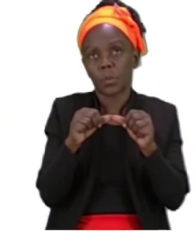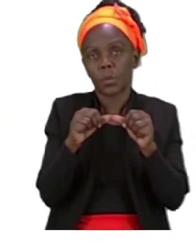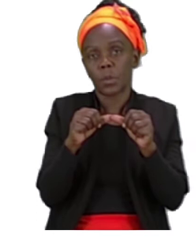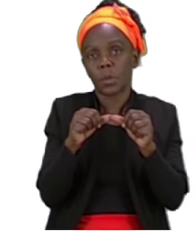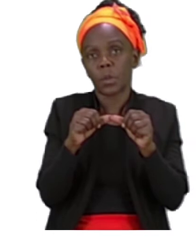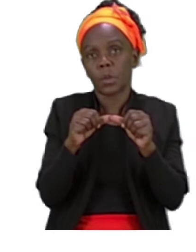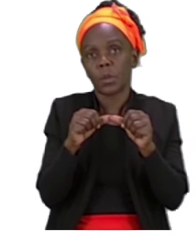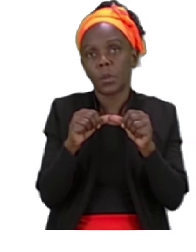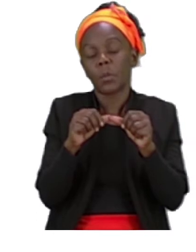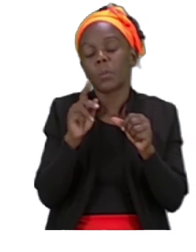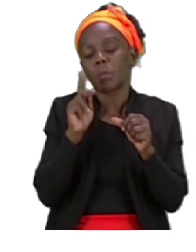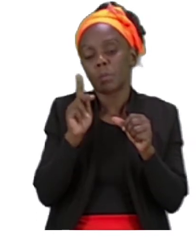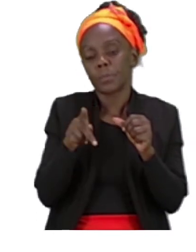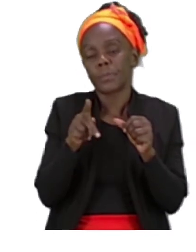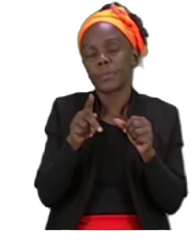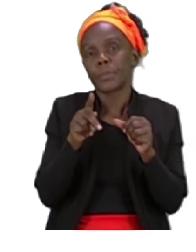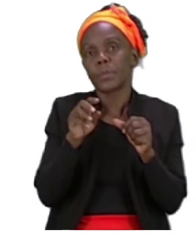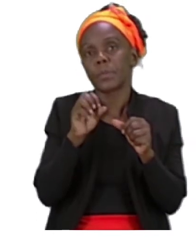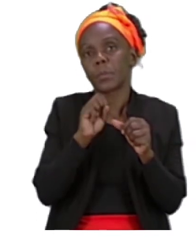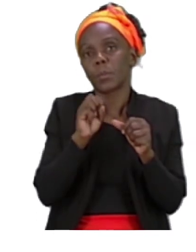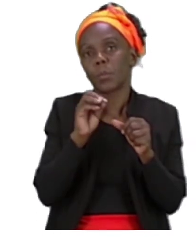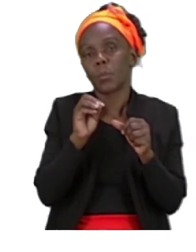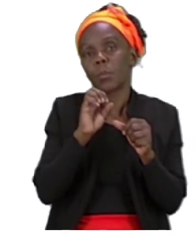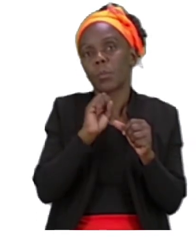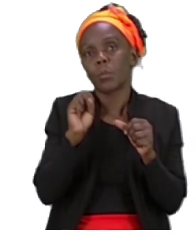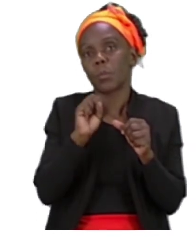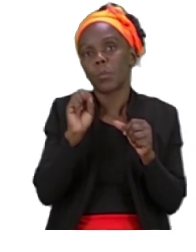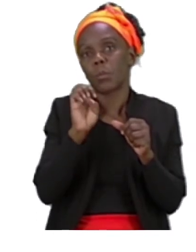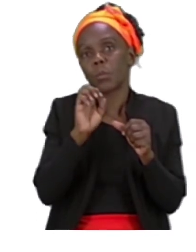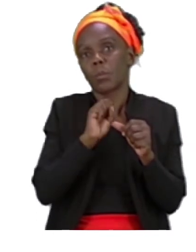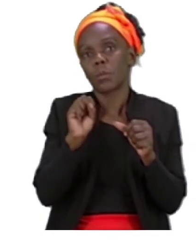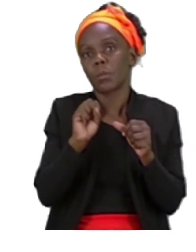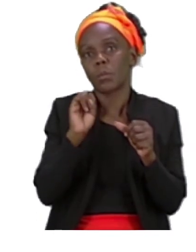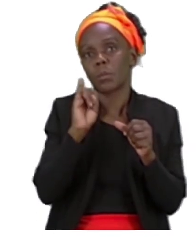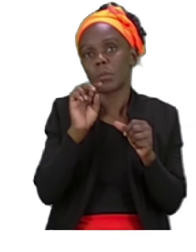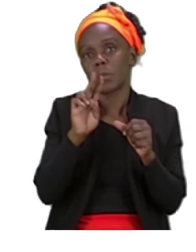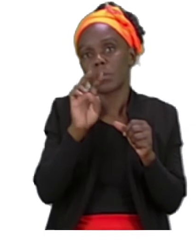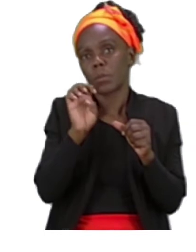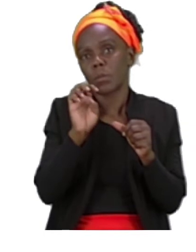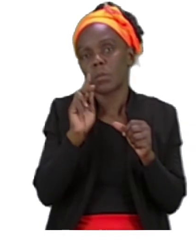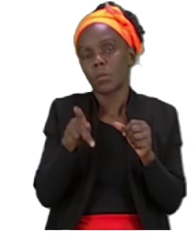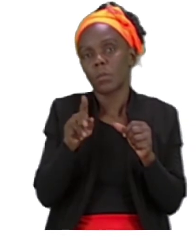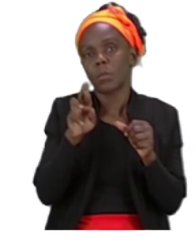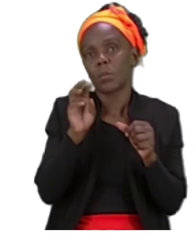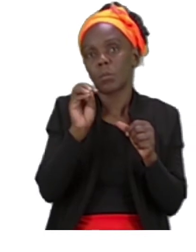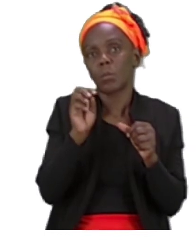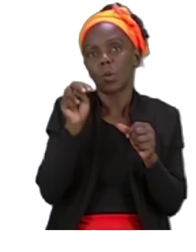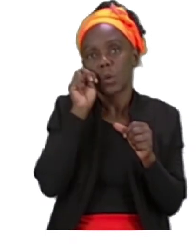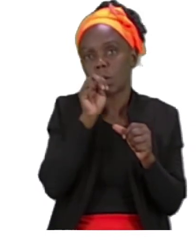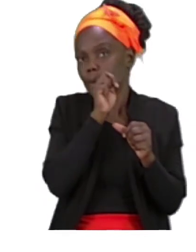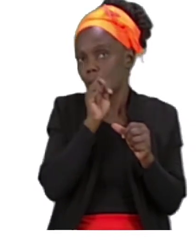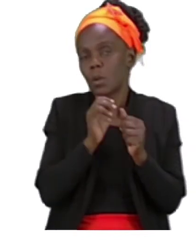possessive pronouns. Now that we know which ones are for where, this one is going to be so easy.